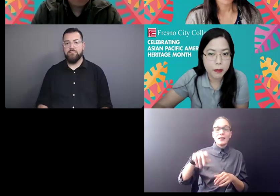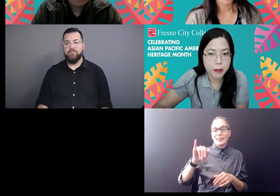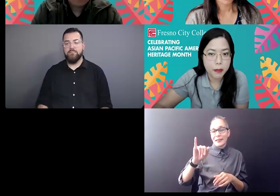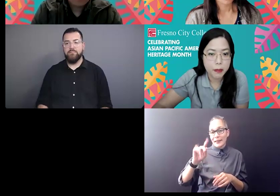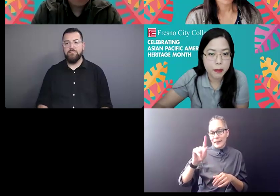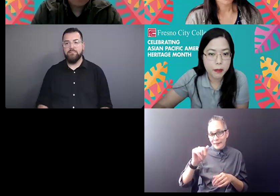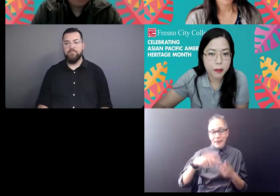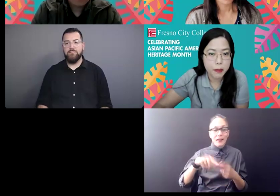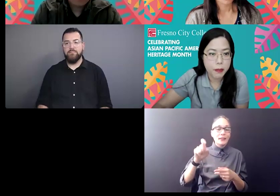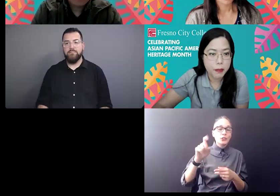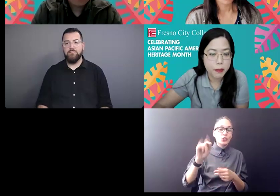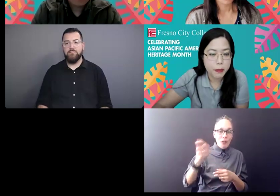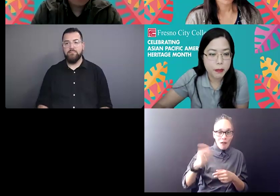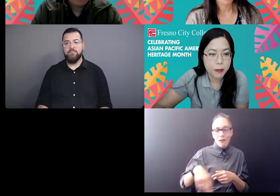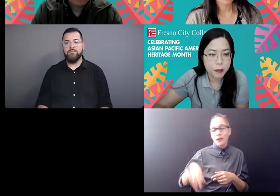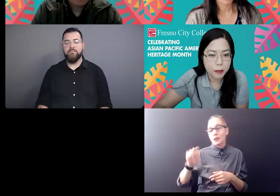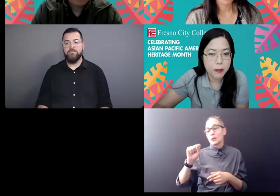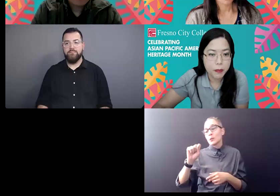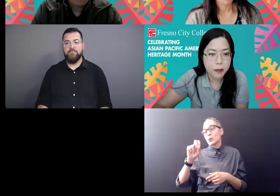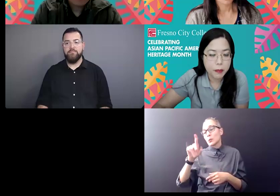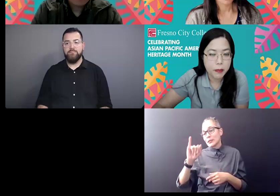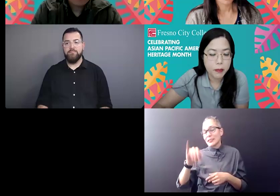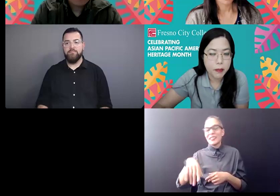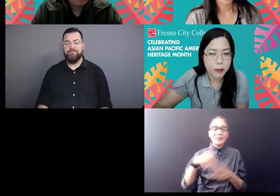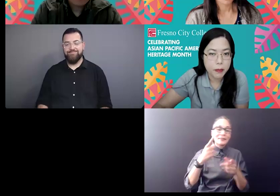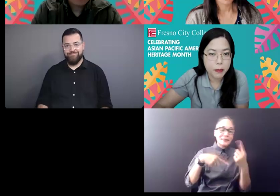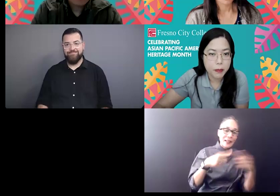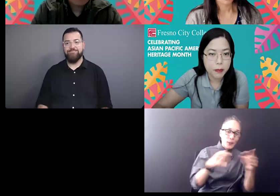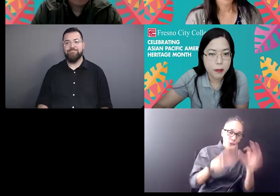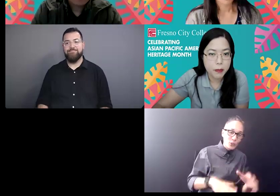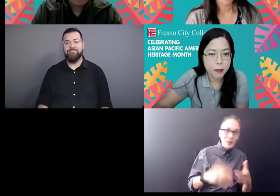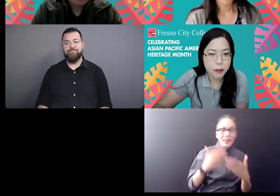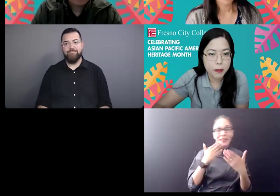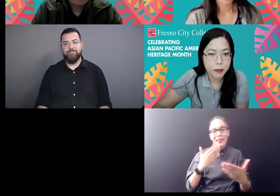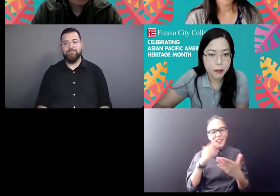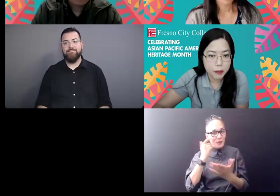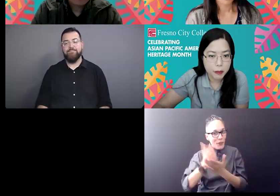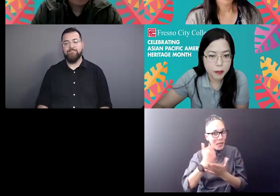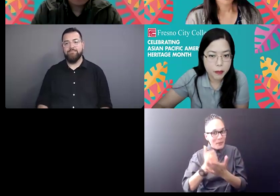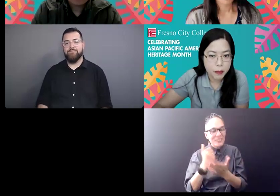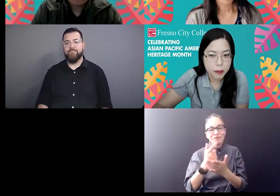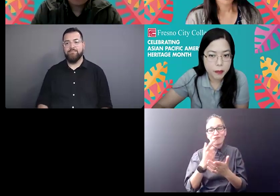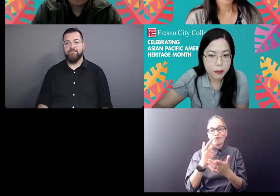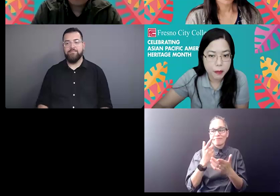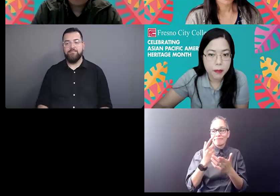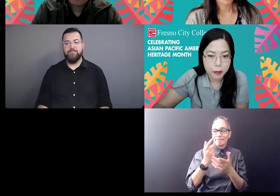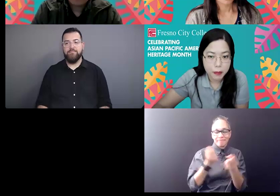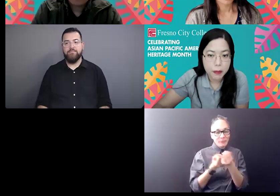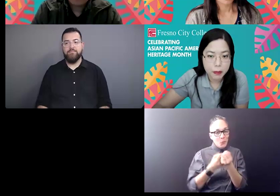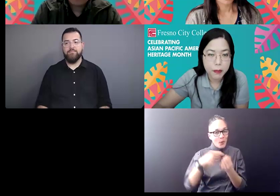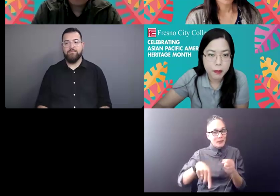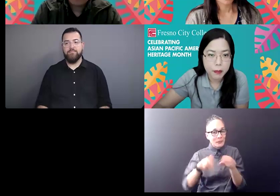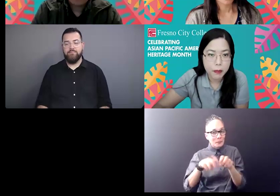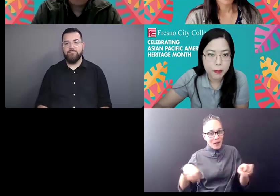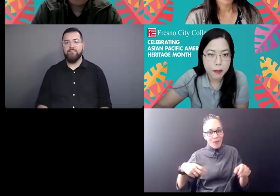Ika, Zhang, Susie Nitzel, and our interpreters. Thank you all for helping put this panel together.